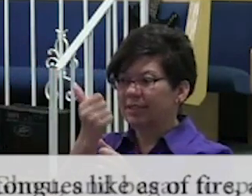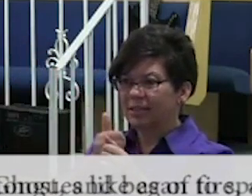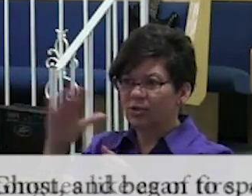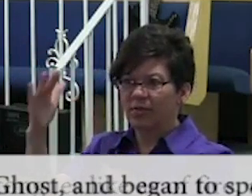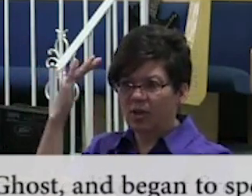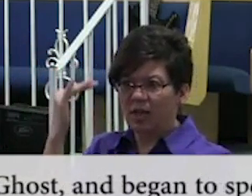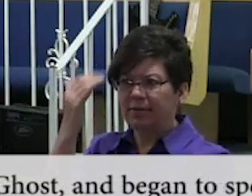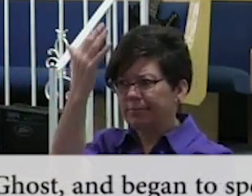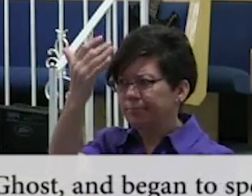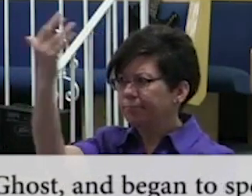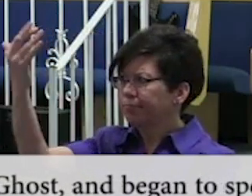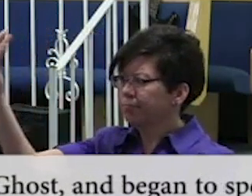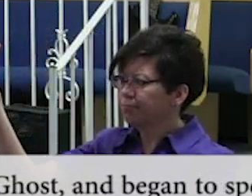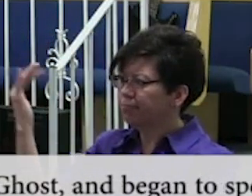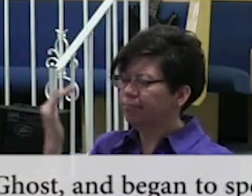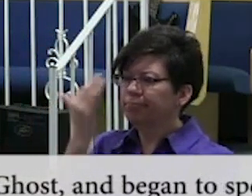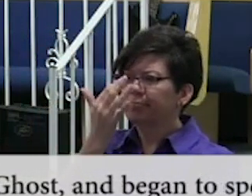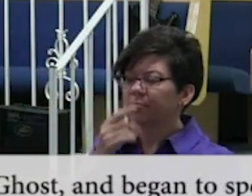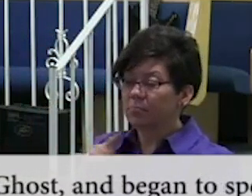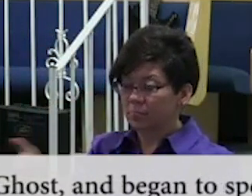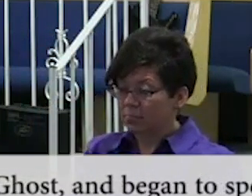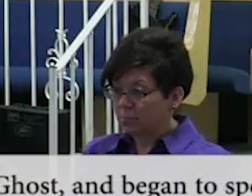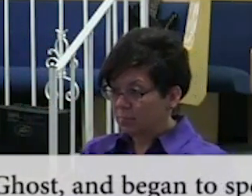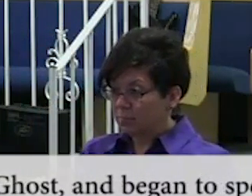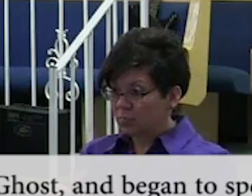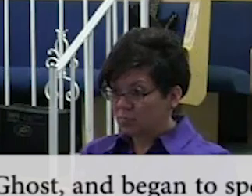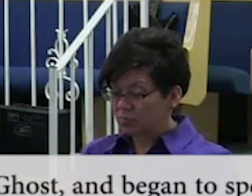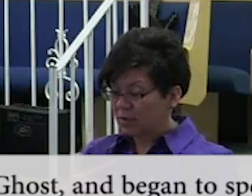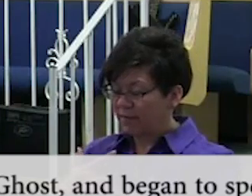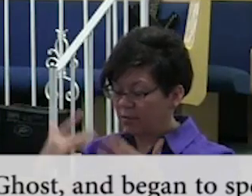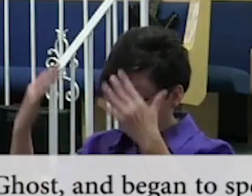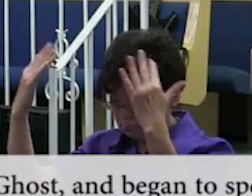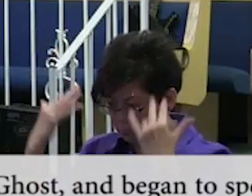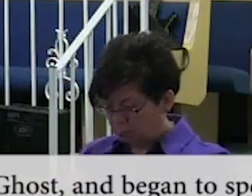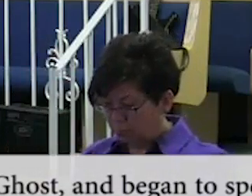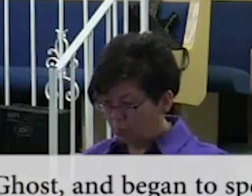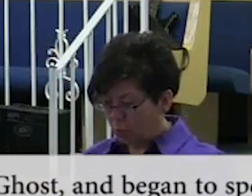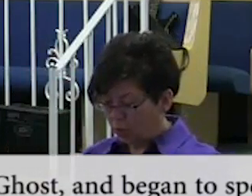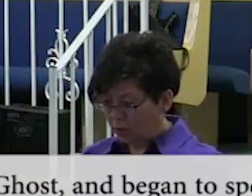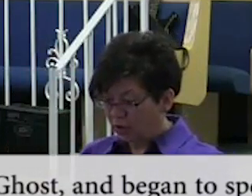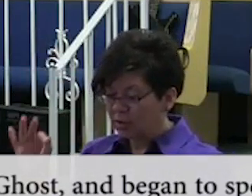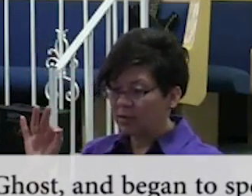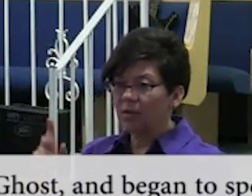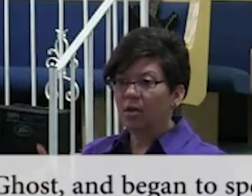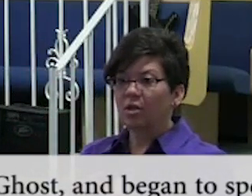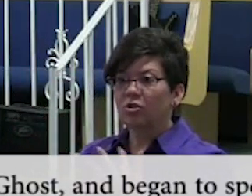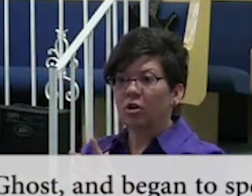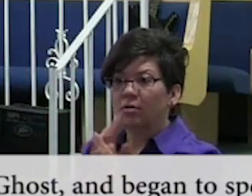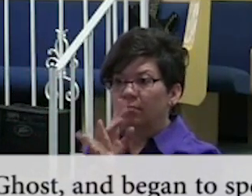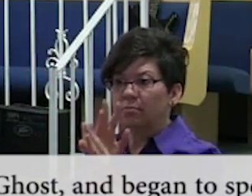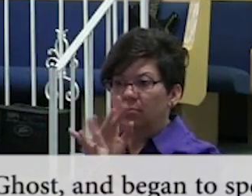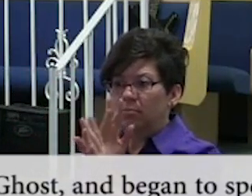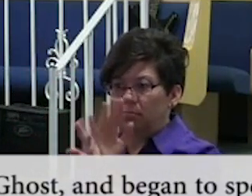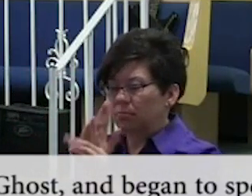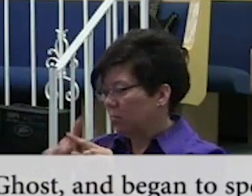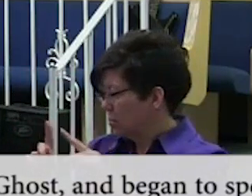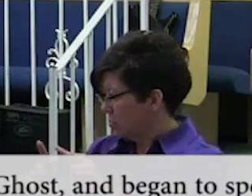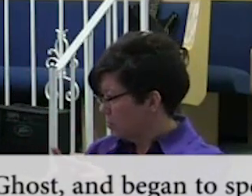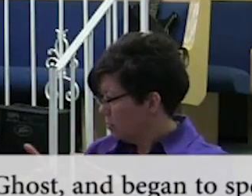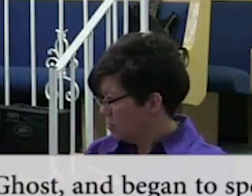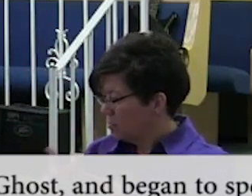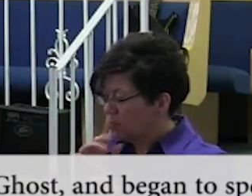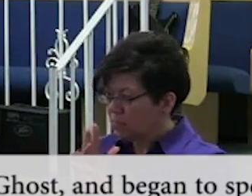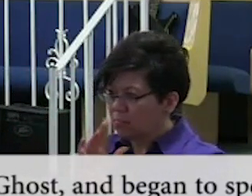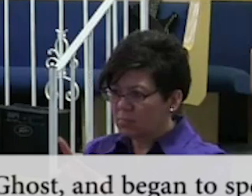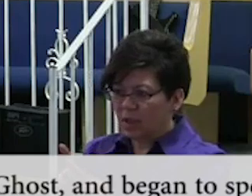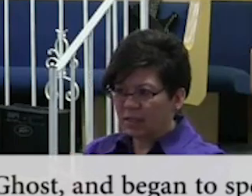of them. And they were all filled with the Holy Ghost and began to speak with other tongues as